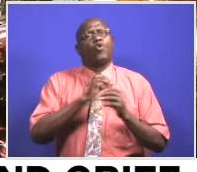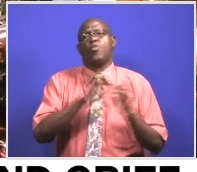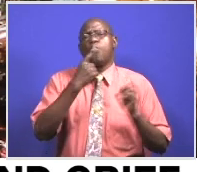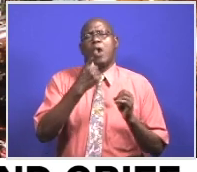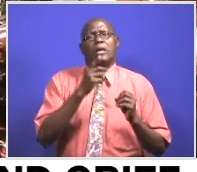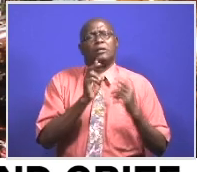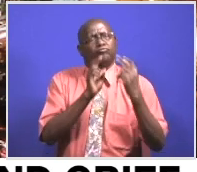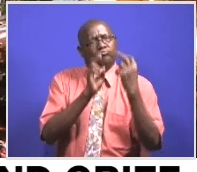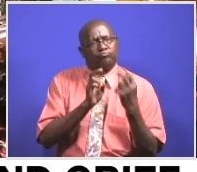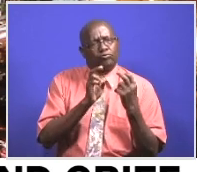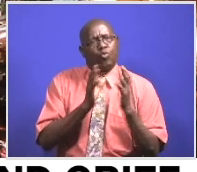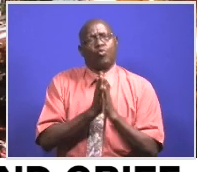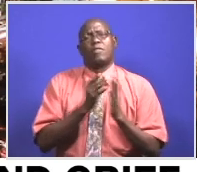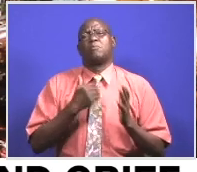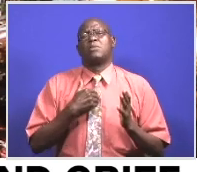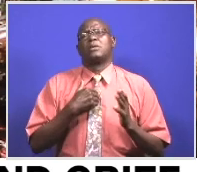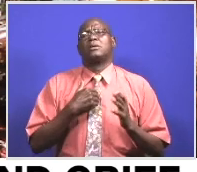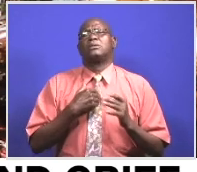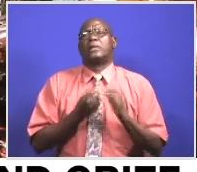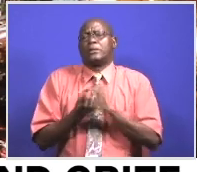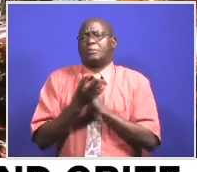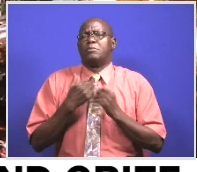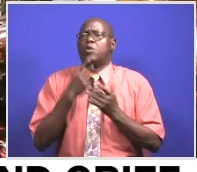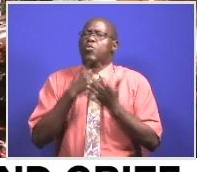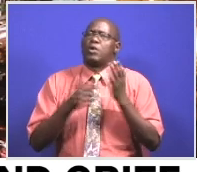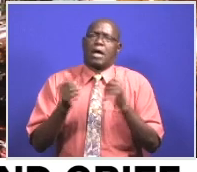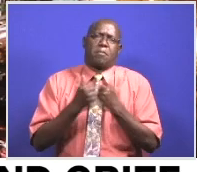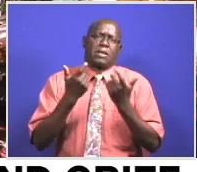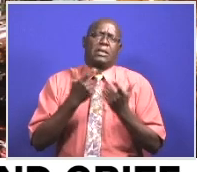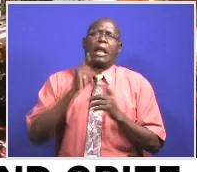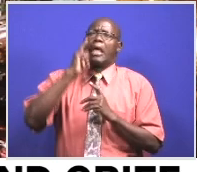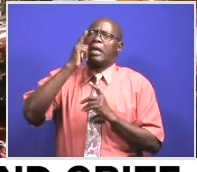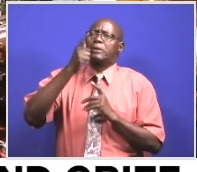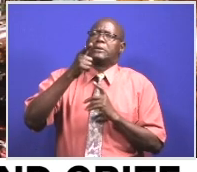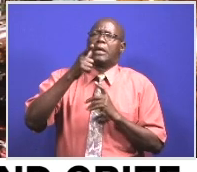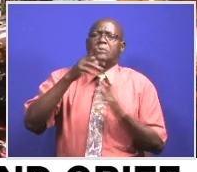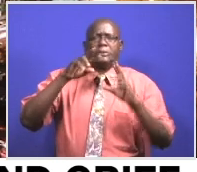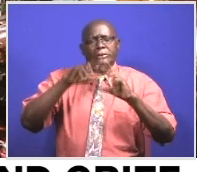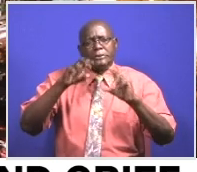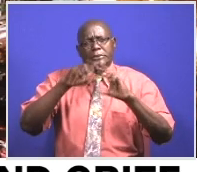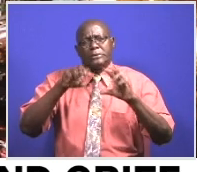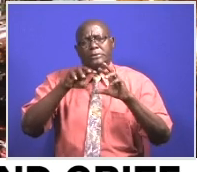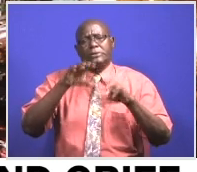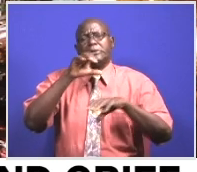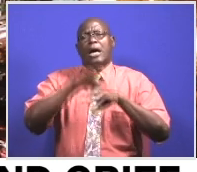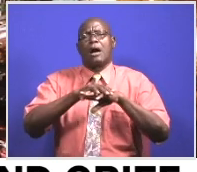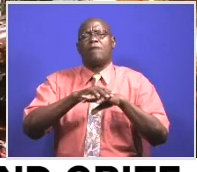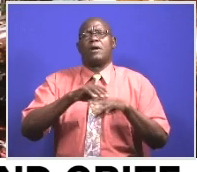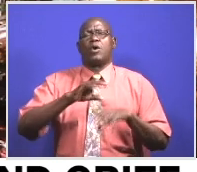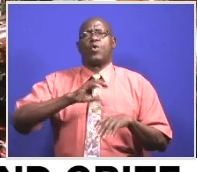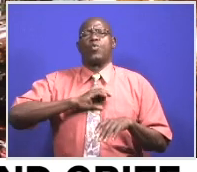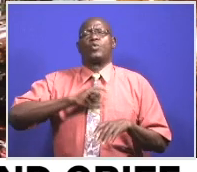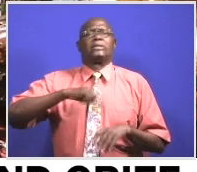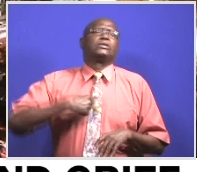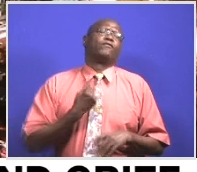me and told me what happened. I started to discover on my own. And let me tell